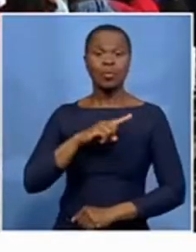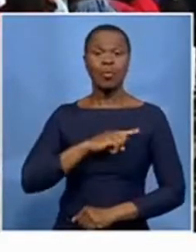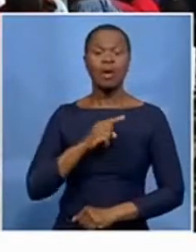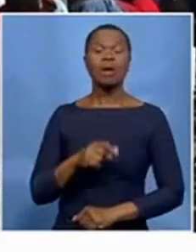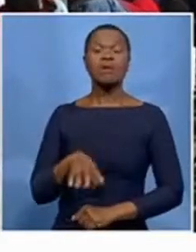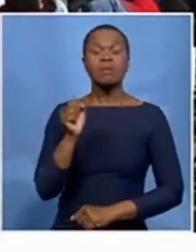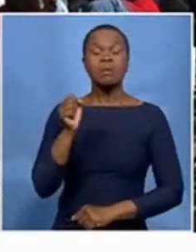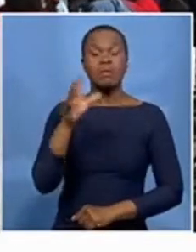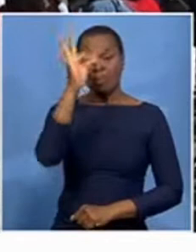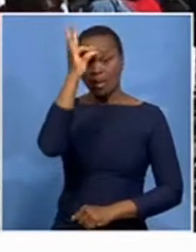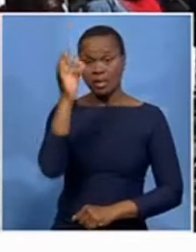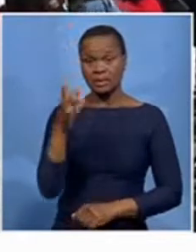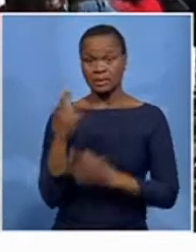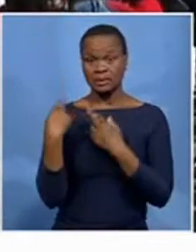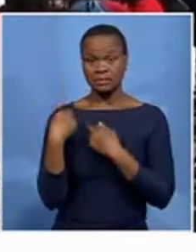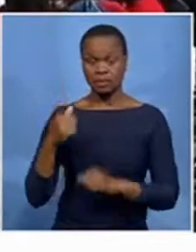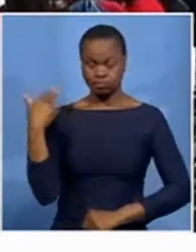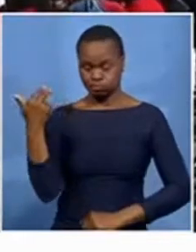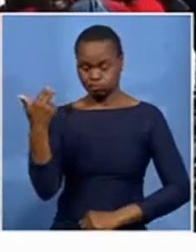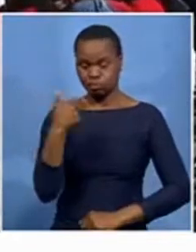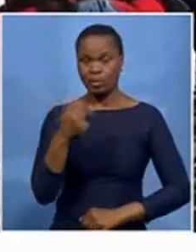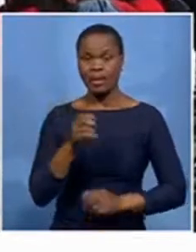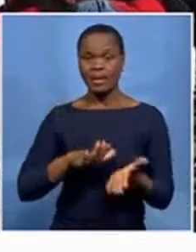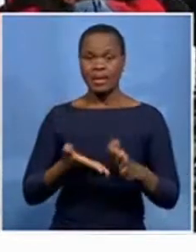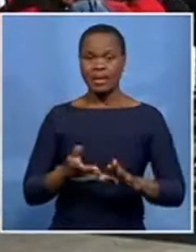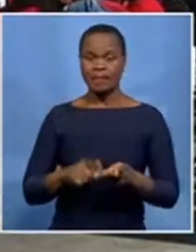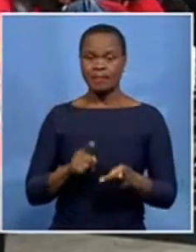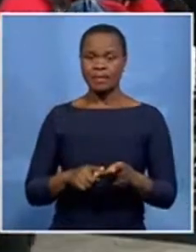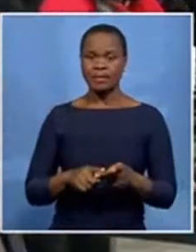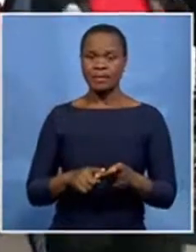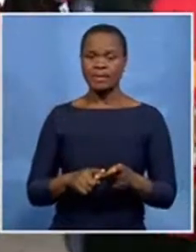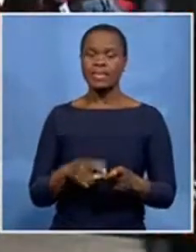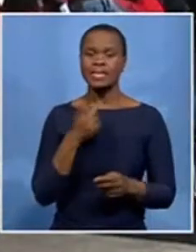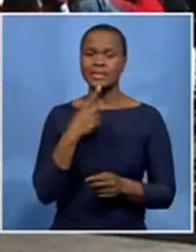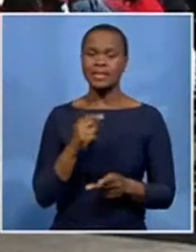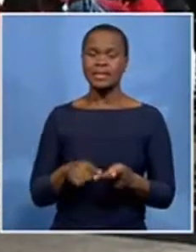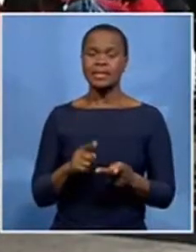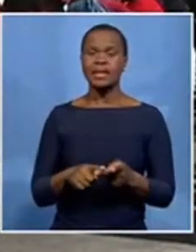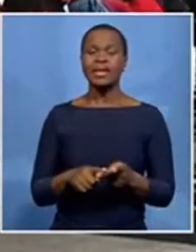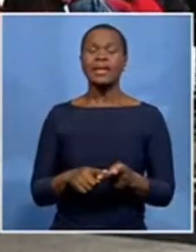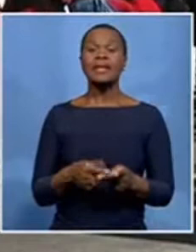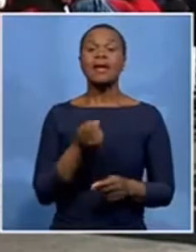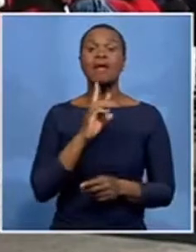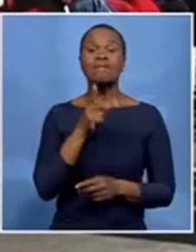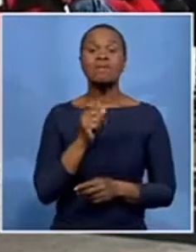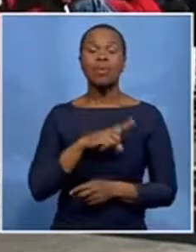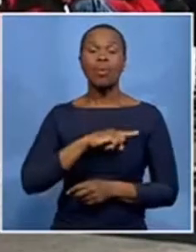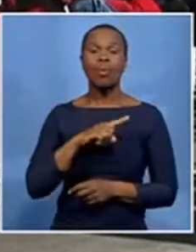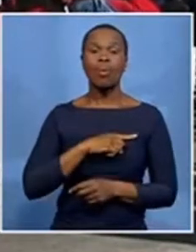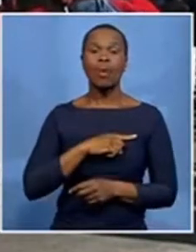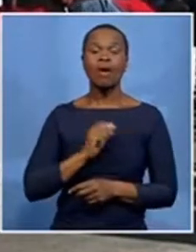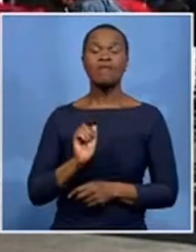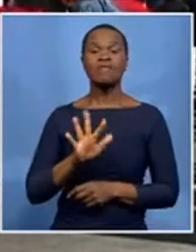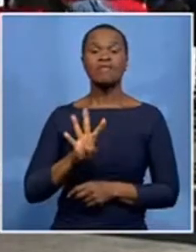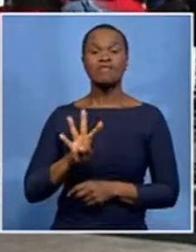lasibulalago eSwatini emaphoyisa akhe and umthetho vele ushaya nguye because he's above the law. I'm saying this because 54